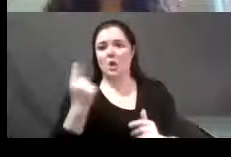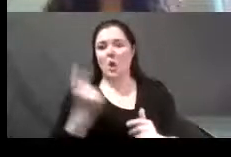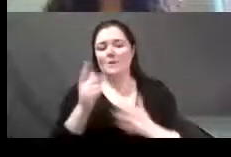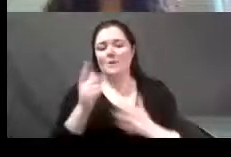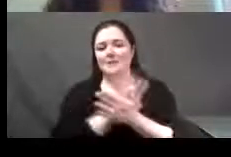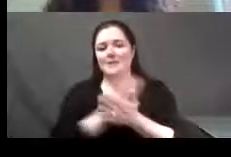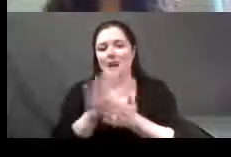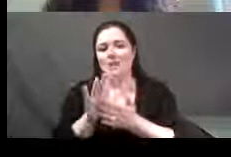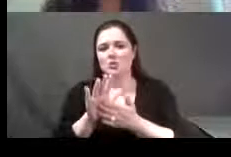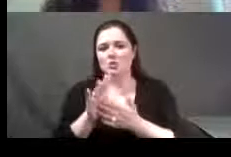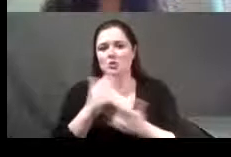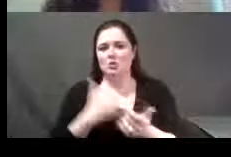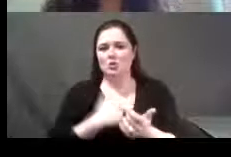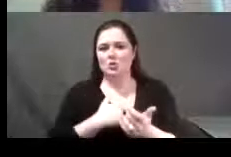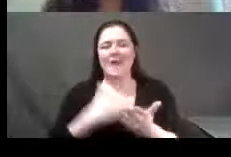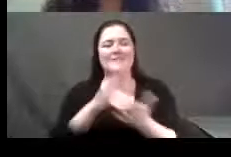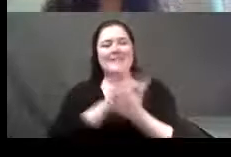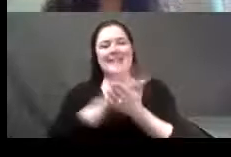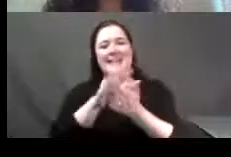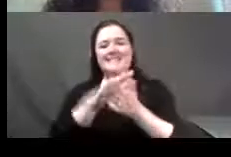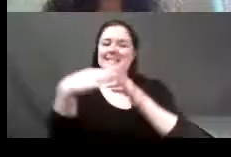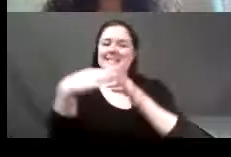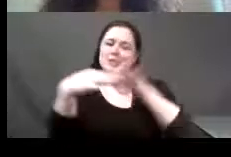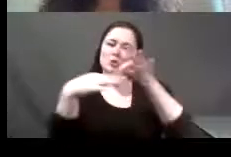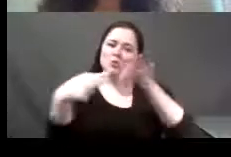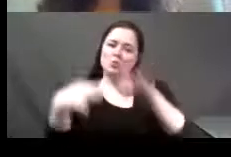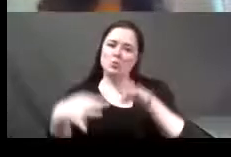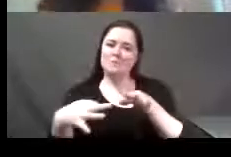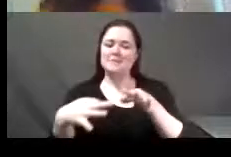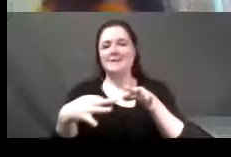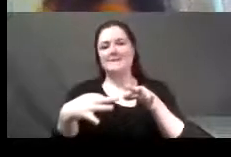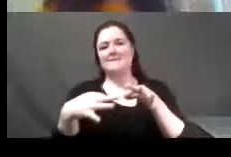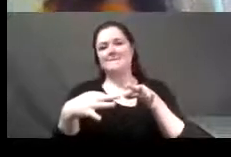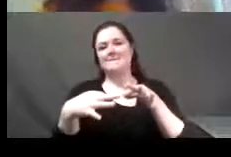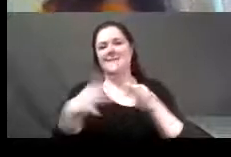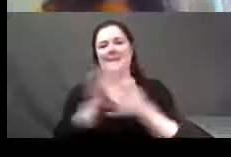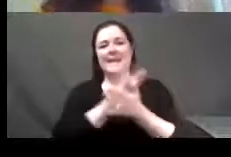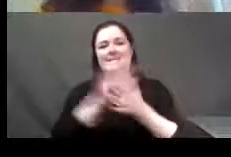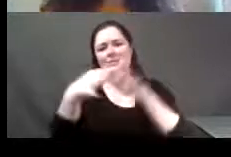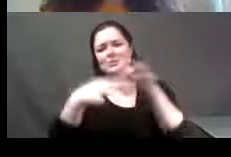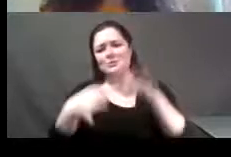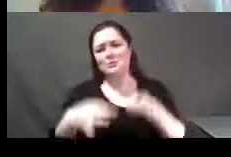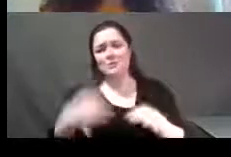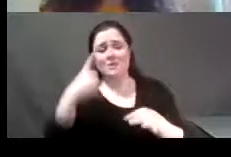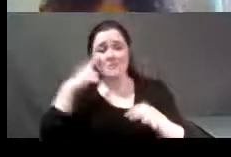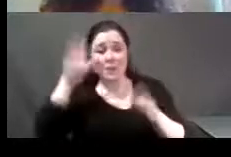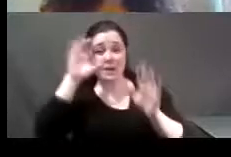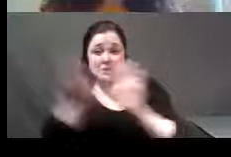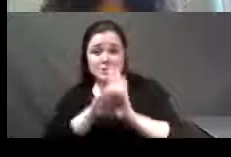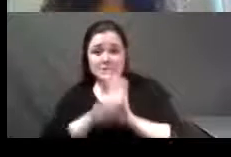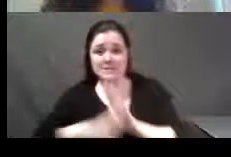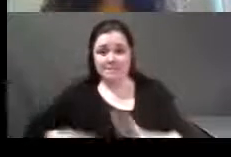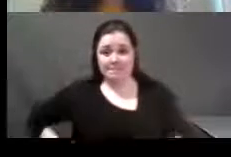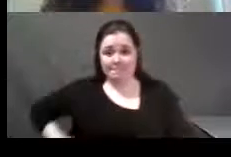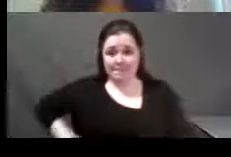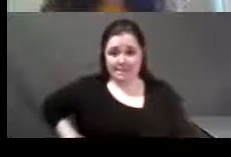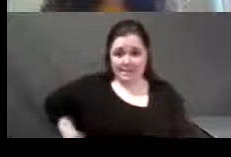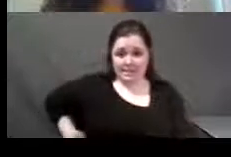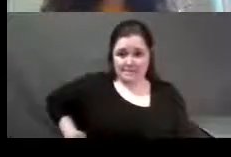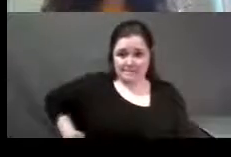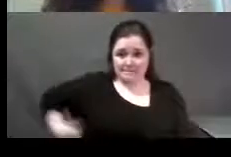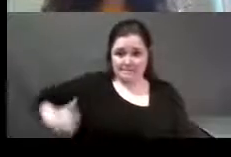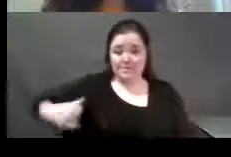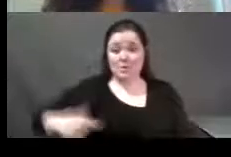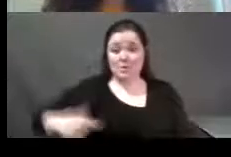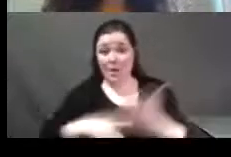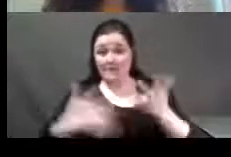nice descriptive, a nice description for images you post. So what I'm showing